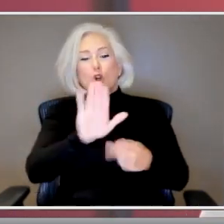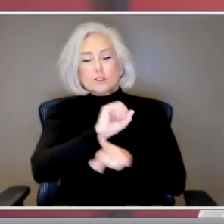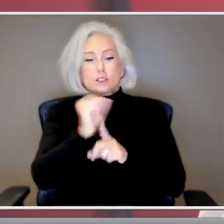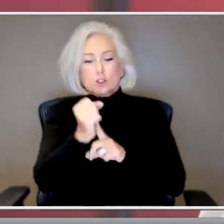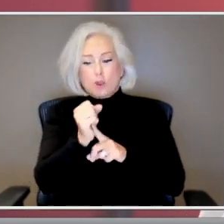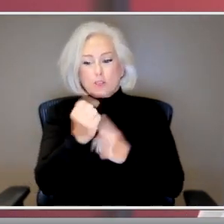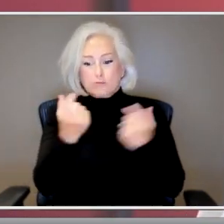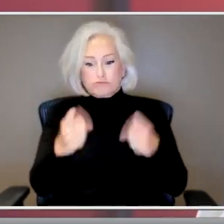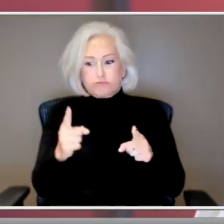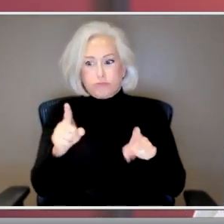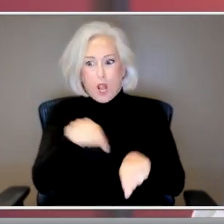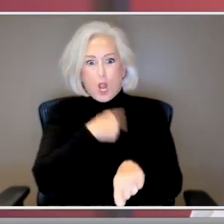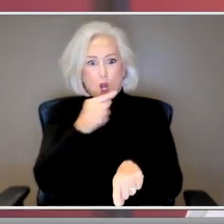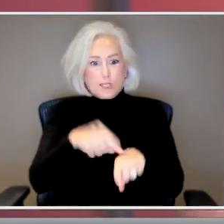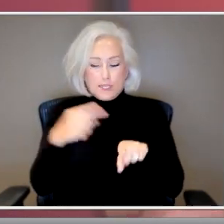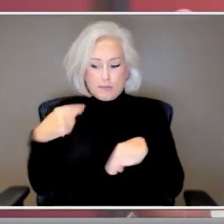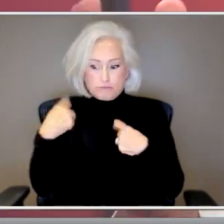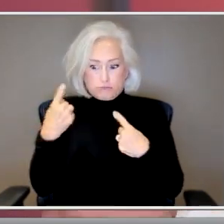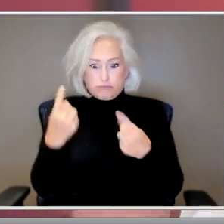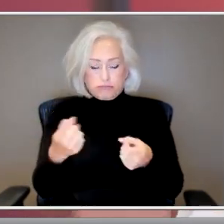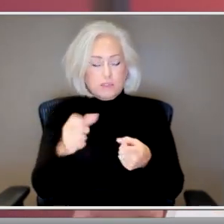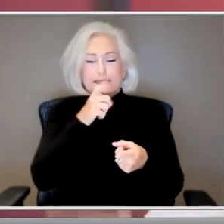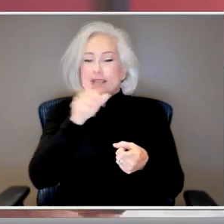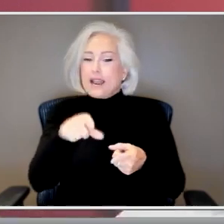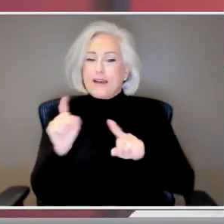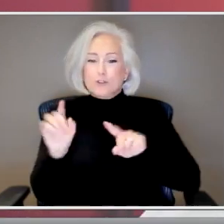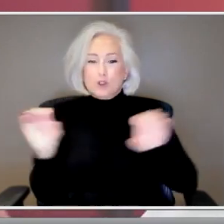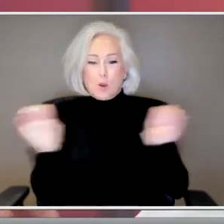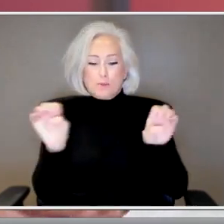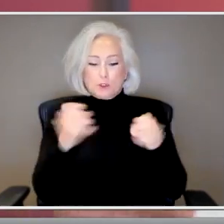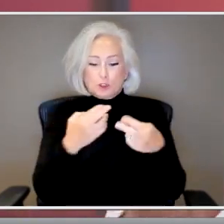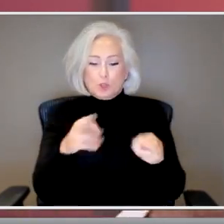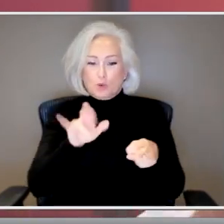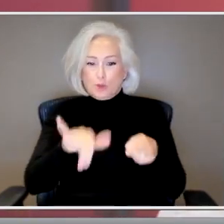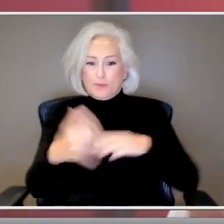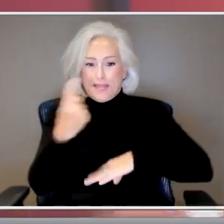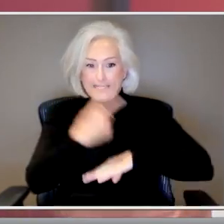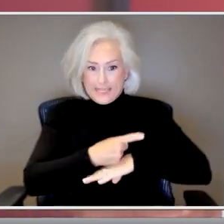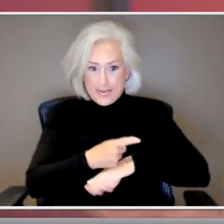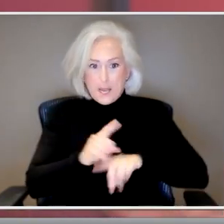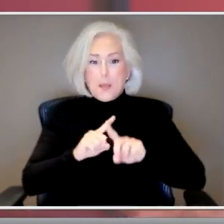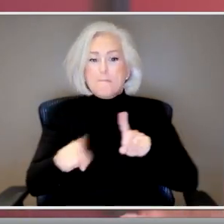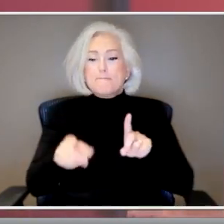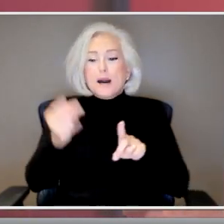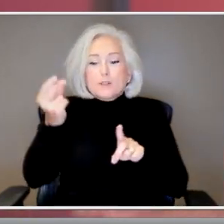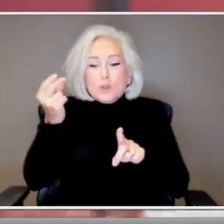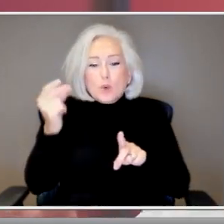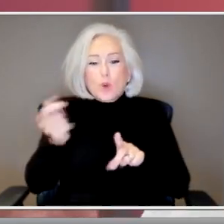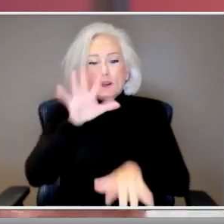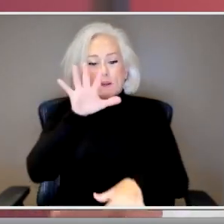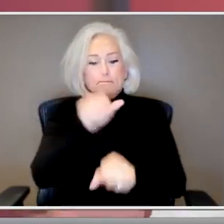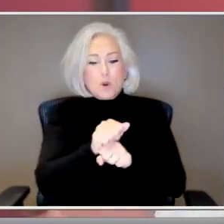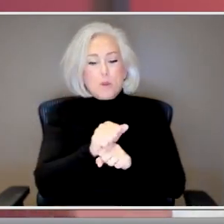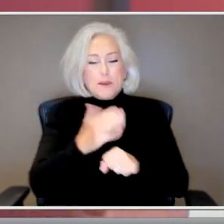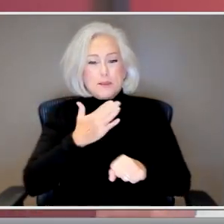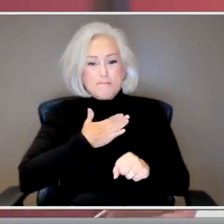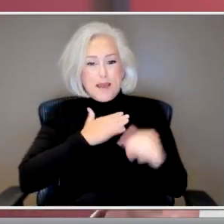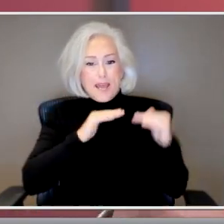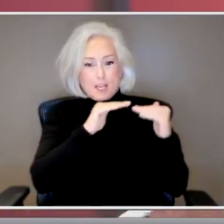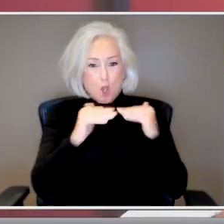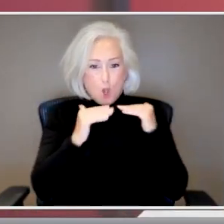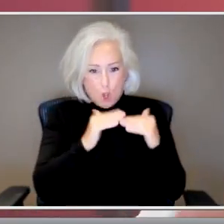day, but we got her really quick with my colleague, and then we got the process going. So here at